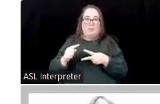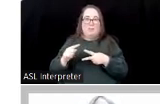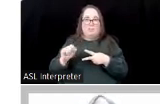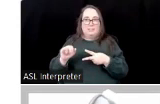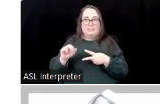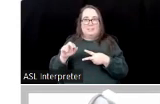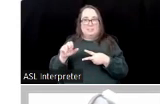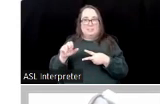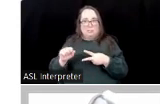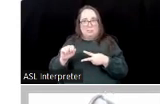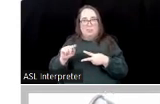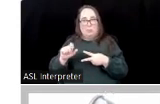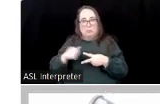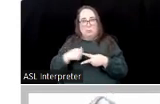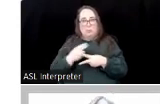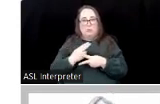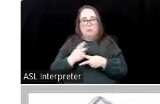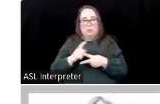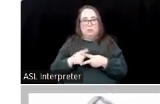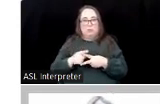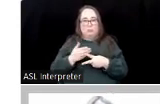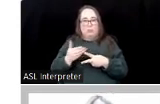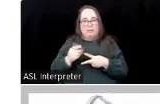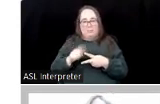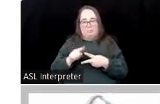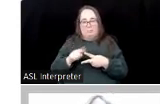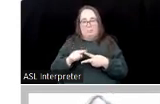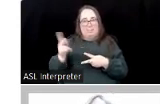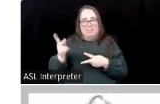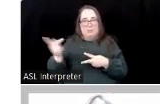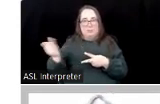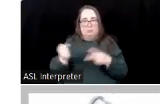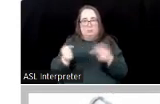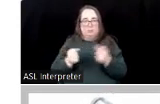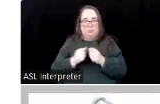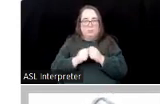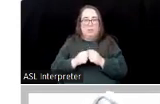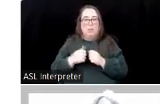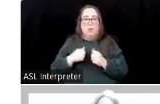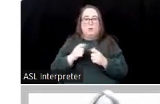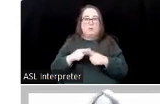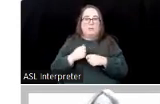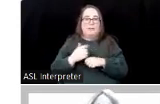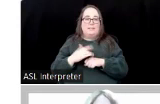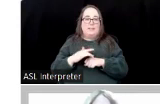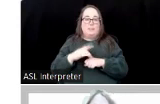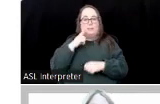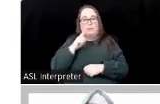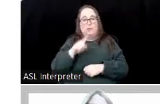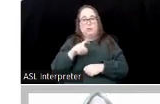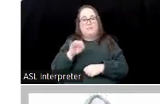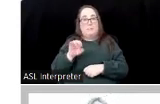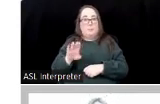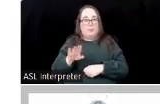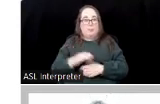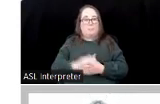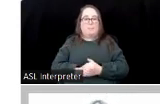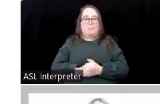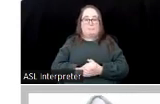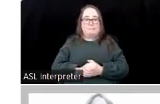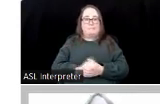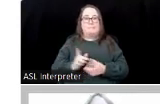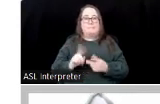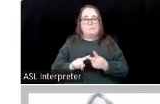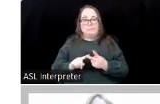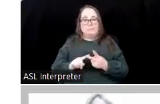is developing to bring these two important entities together. We are aiming to make this available to you in February. Then in